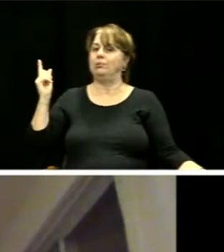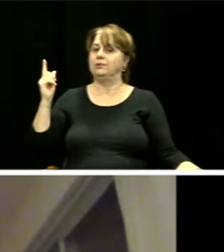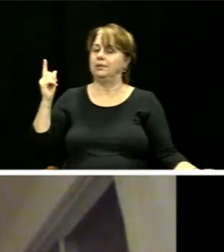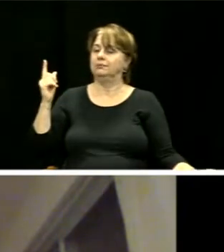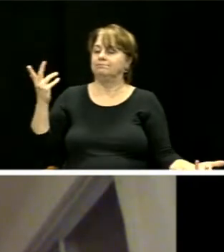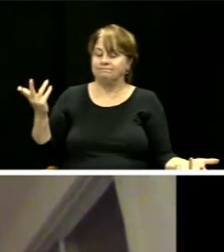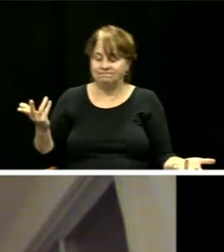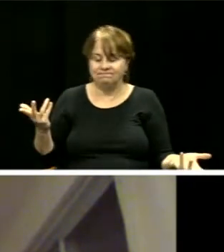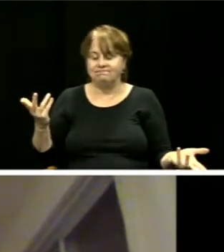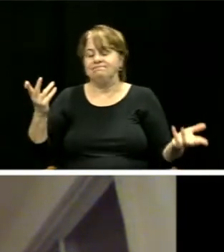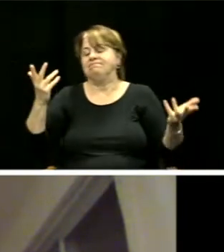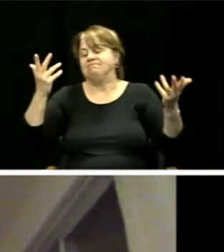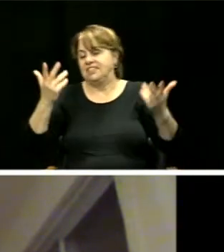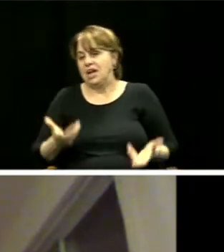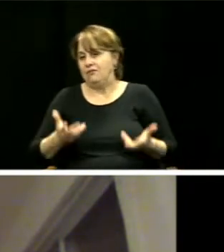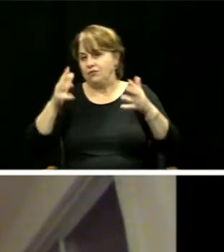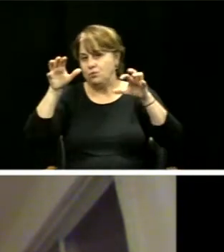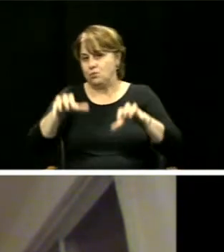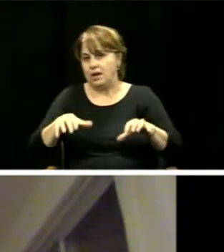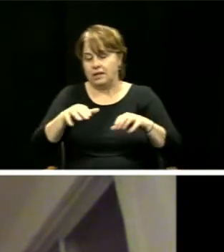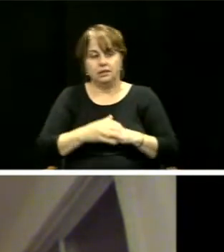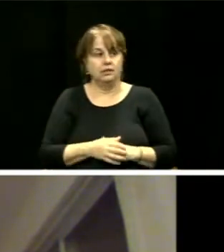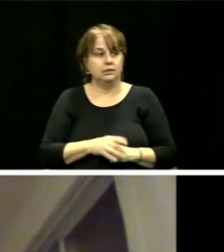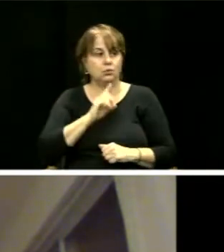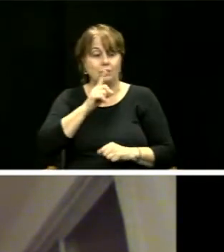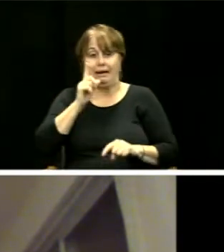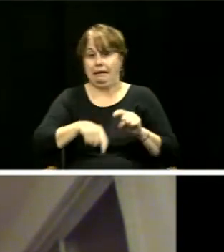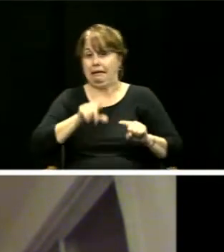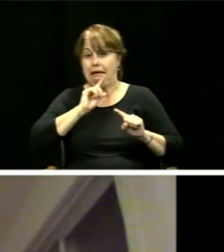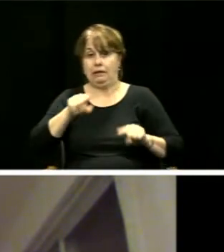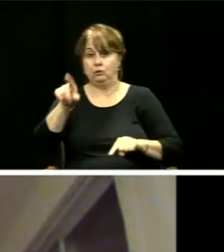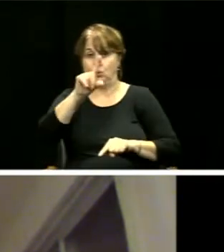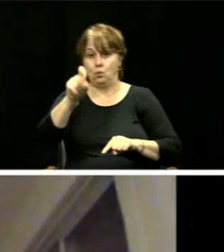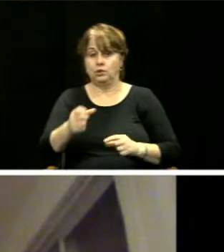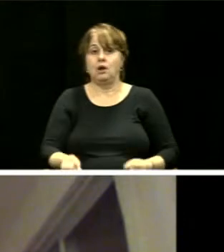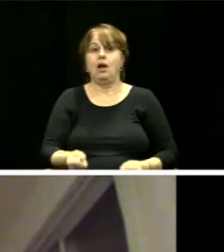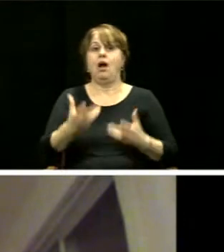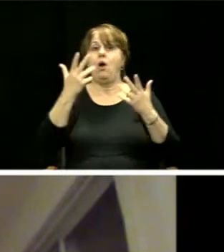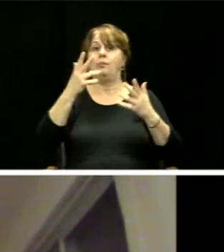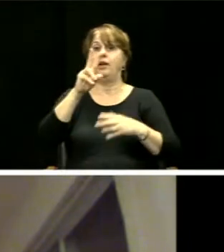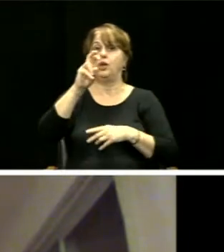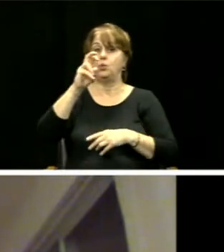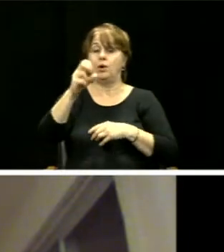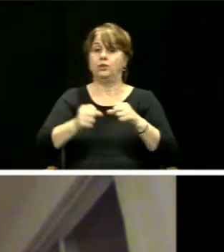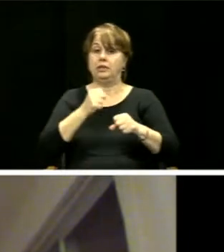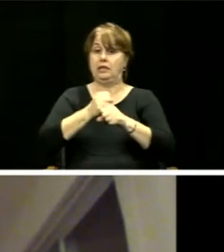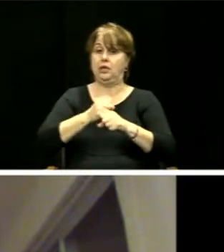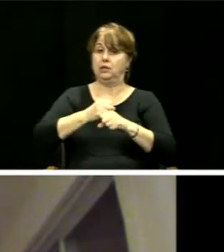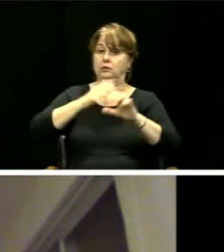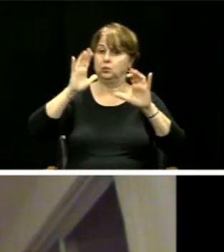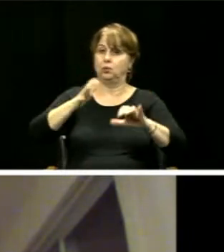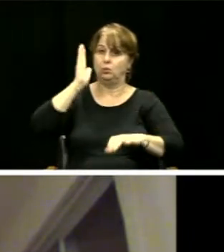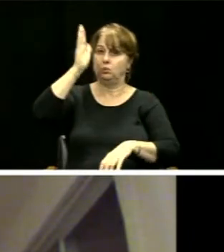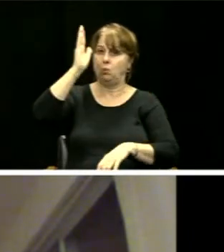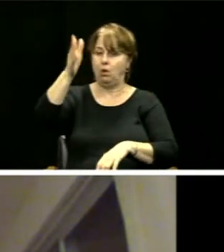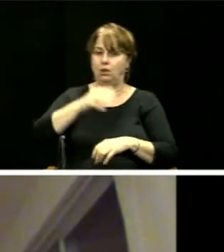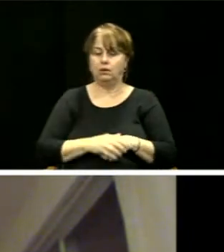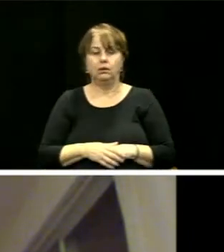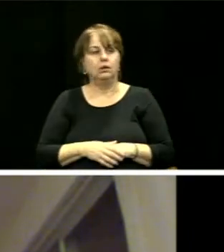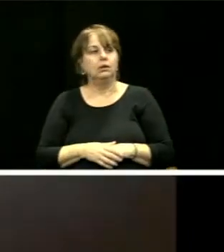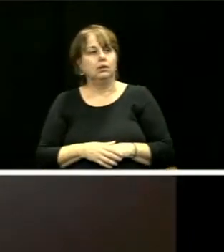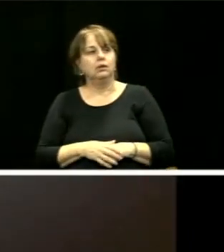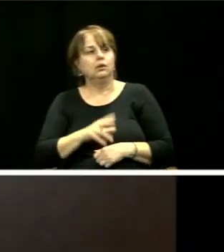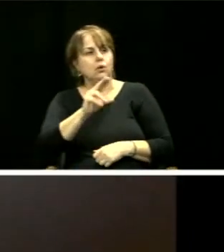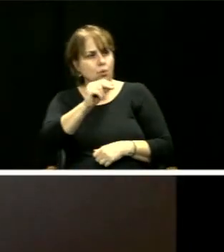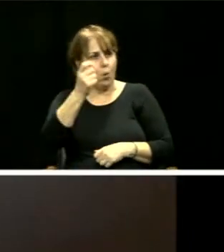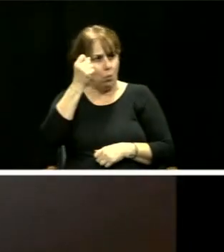heavy rain. I can't answer your question as to, how many more 200-year storms will be coming in the future. No, I It appreciate that.